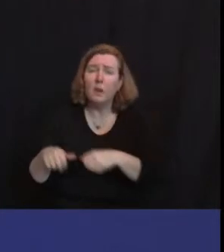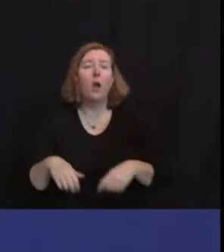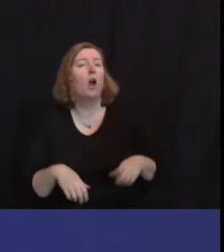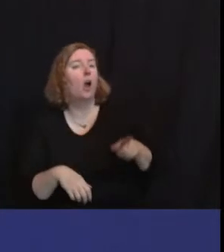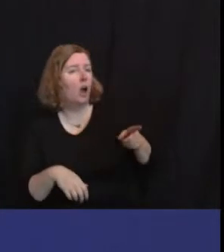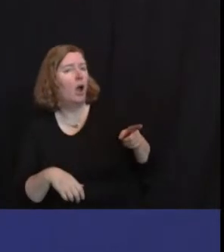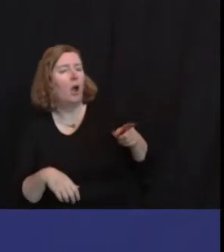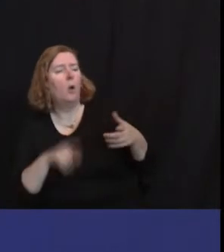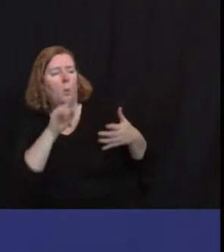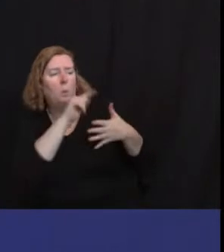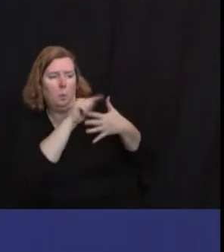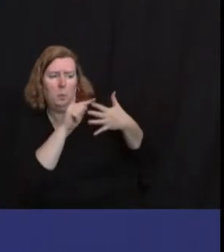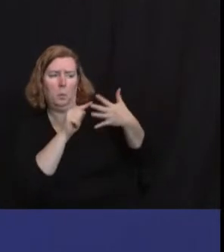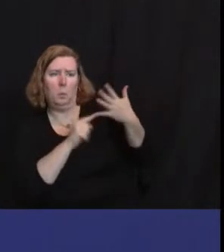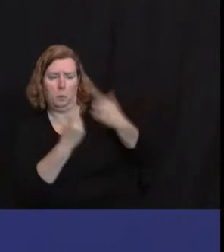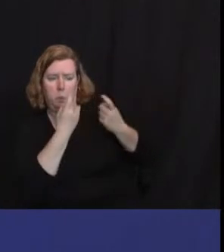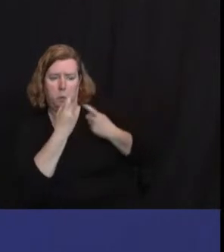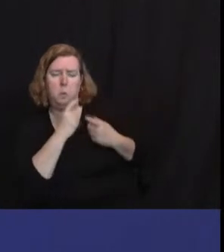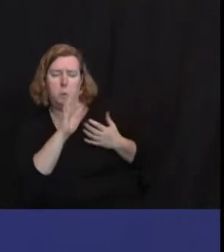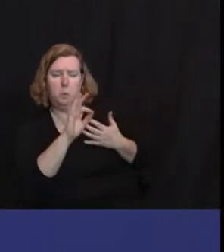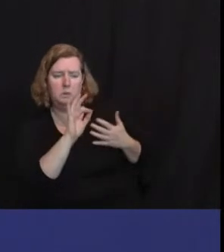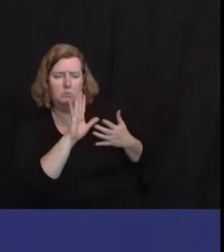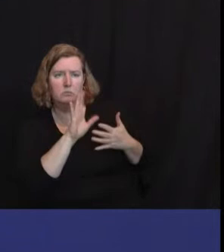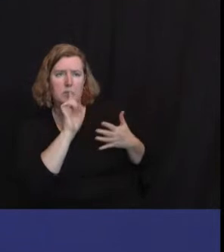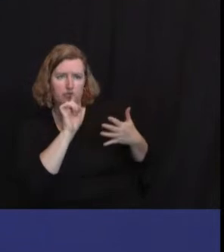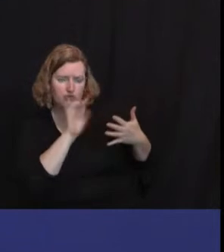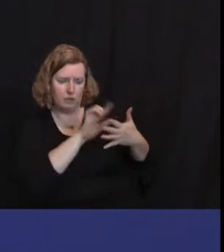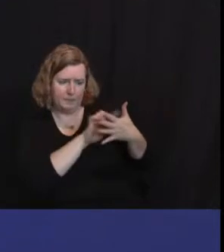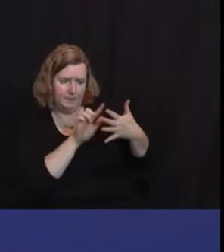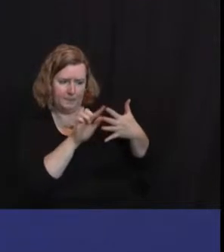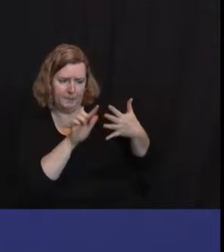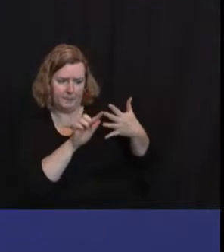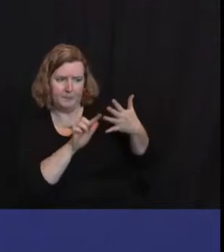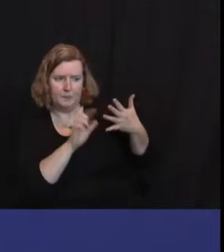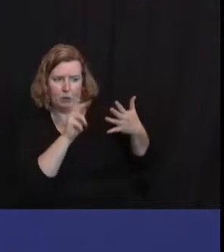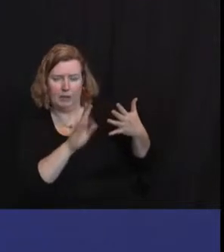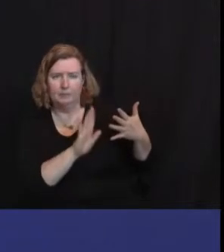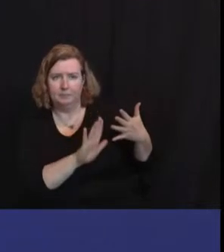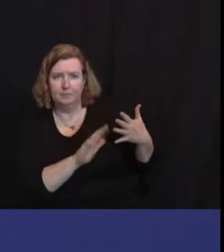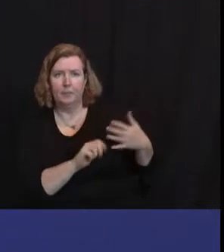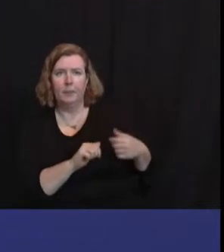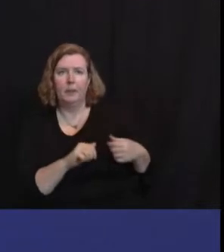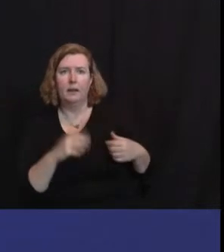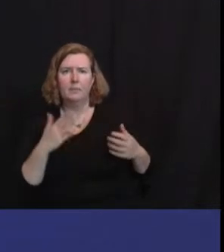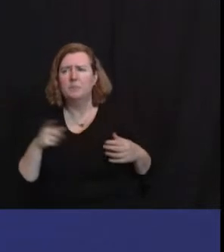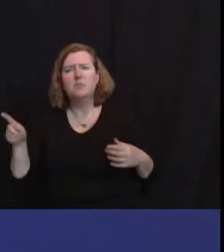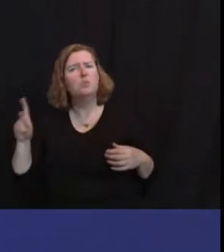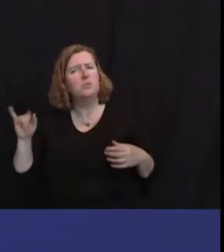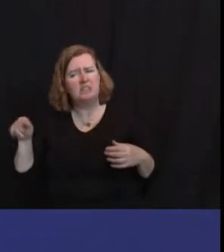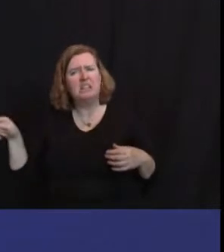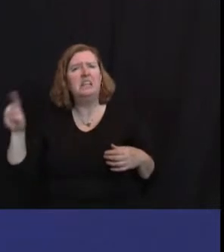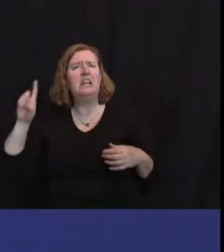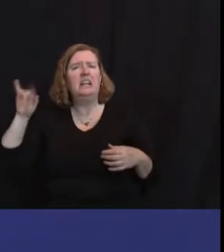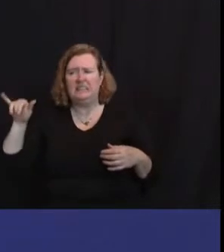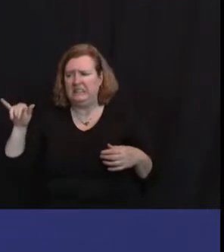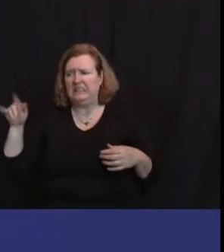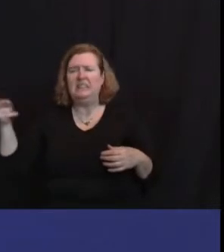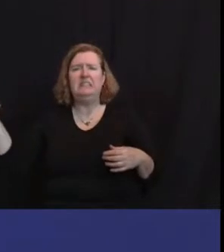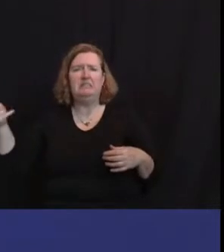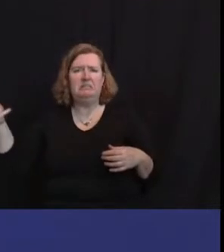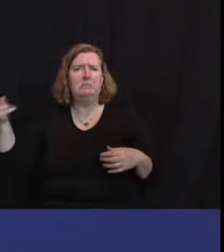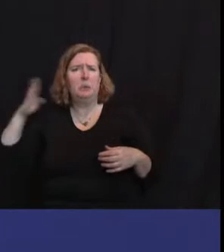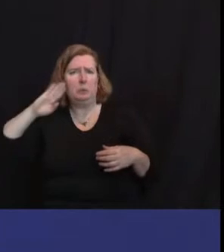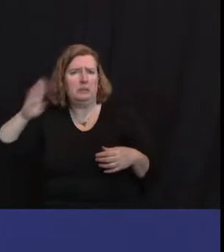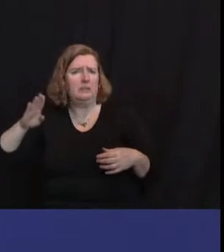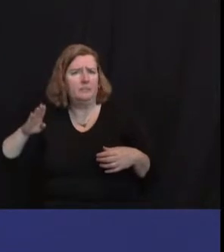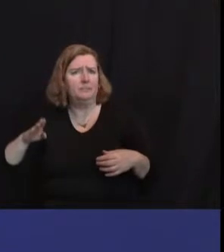couple of thoughts, and clearly on some of these, the two folks to my right are going to address that. The supply demand